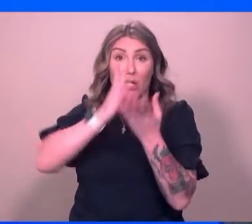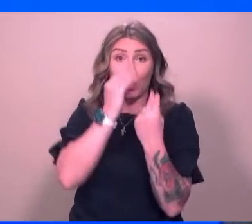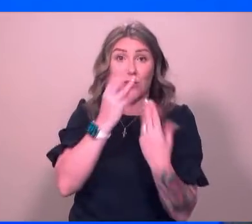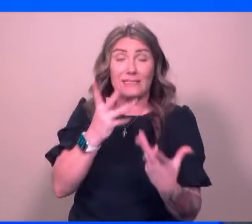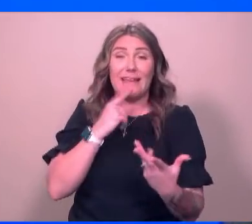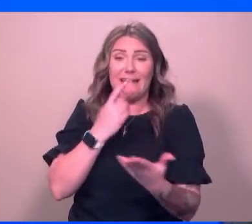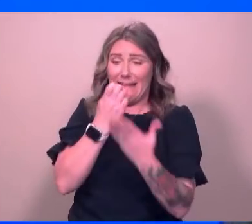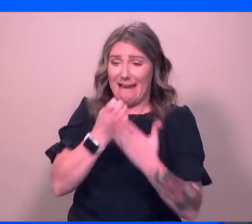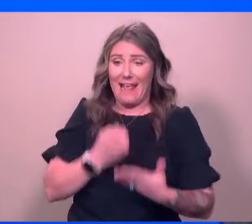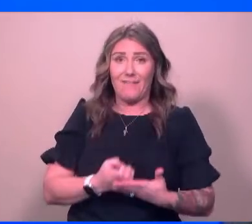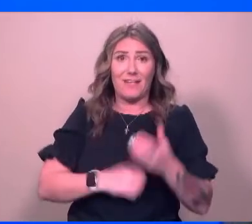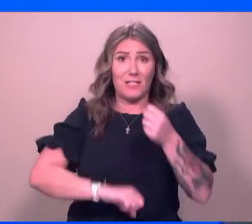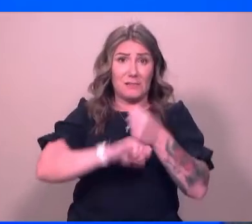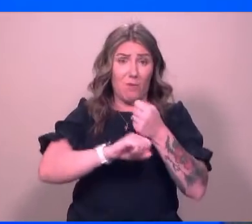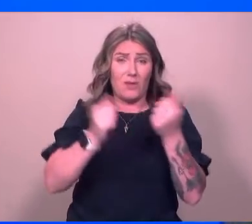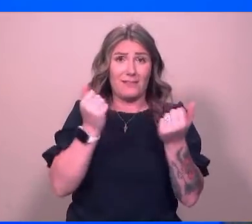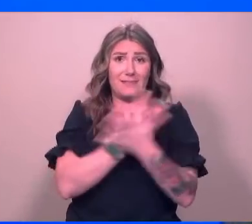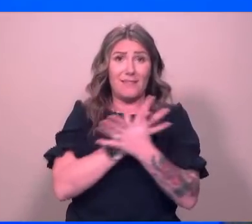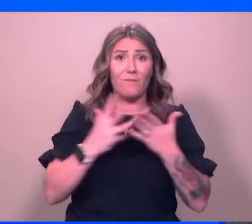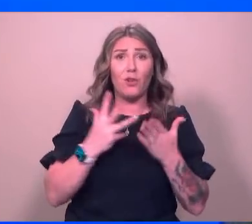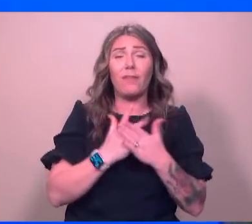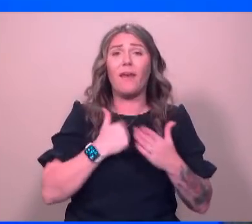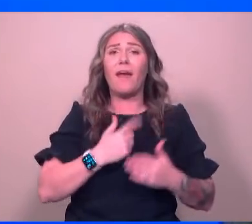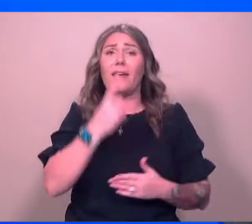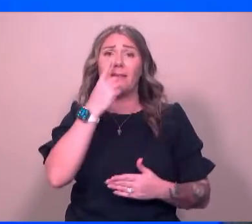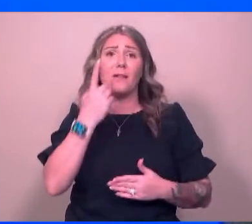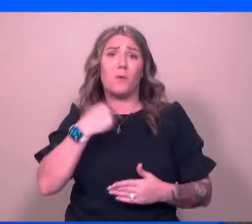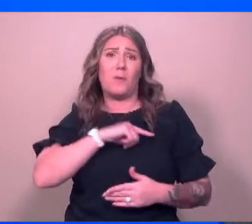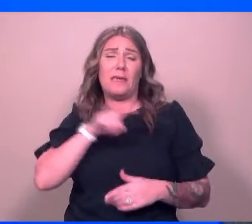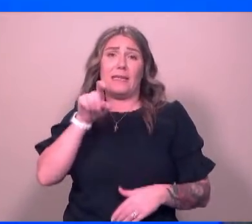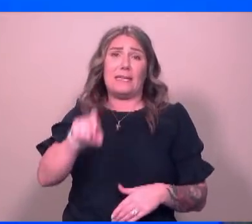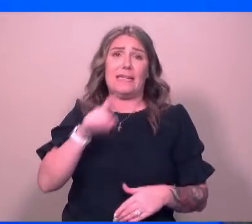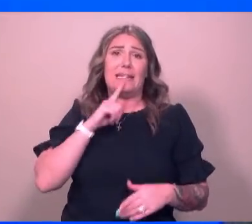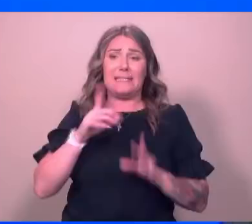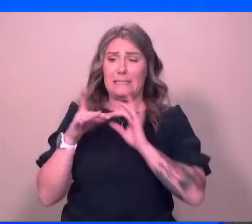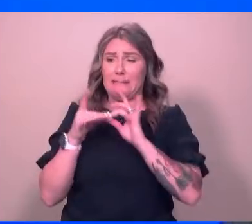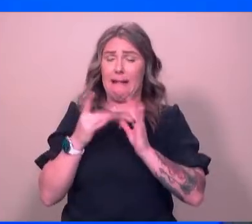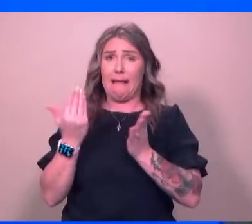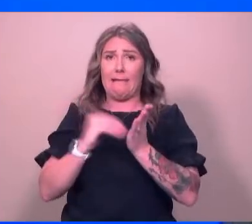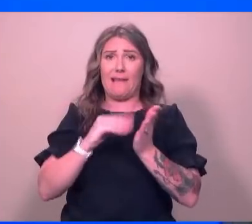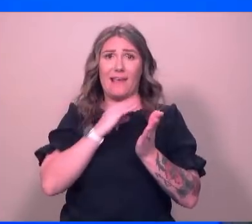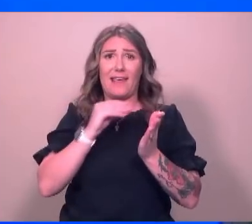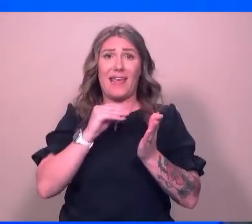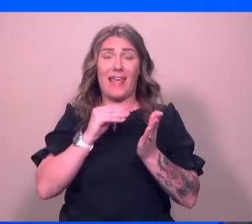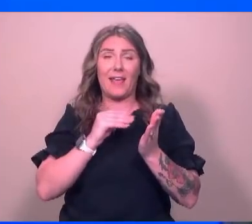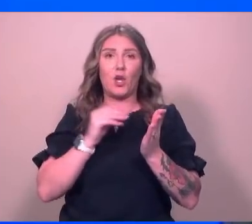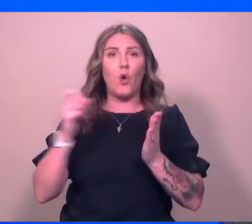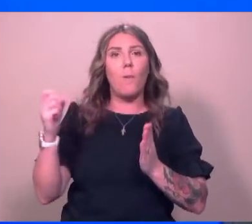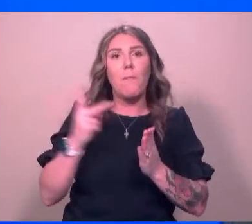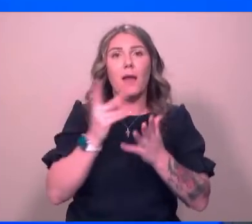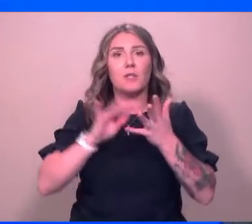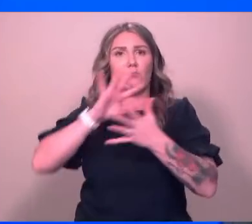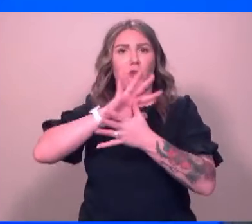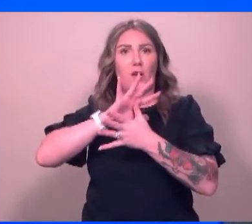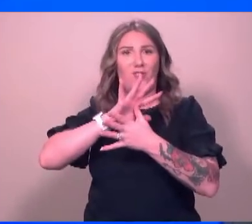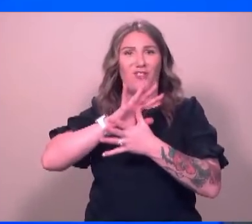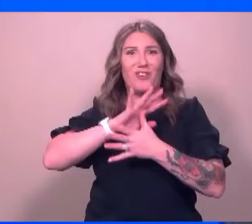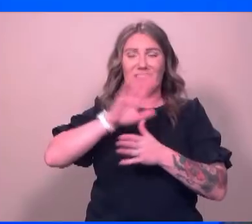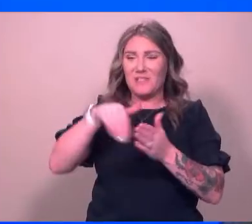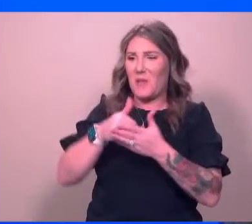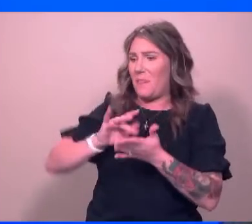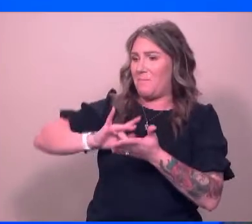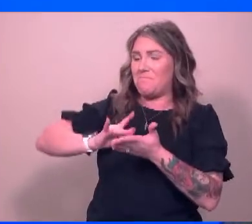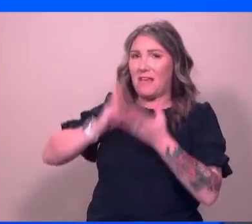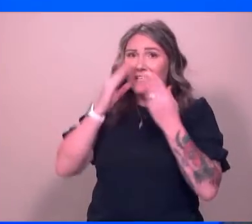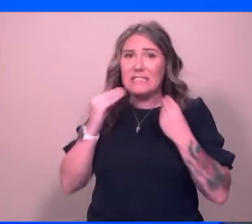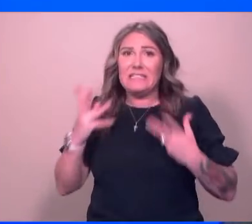evidence that supports all of these things. I think we need to reconnect and get back to prioritizing the medical data, the